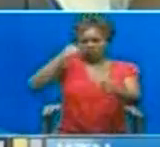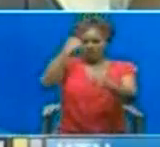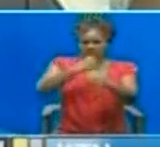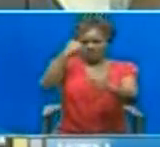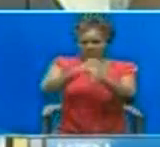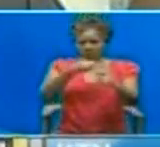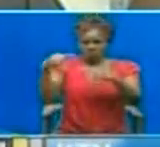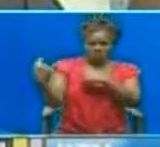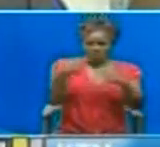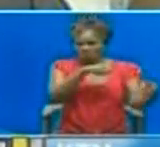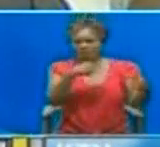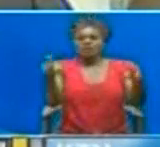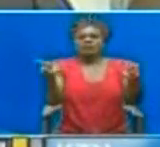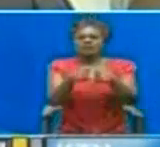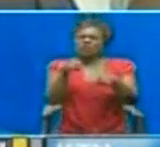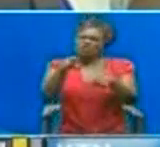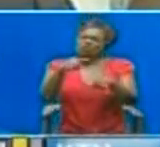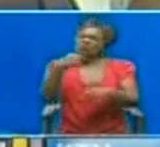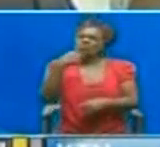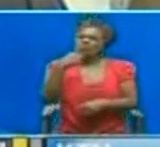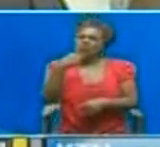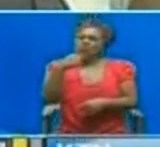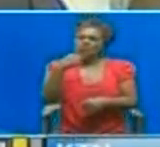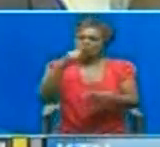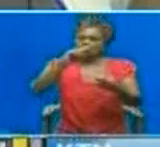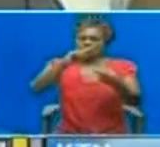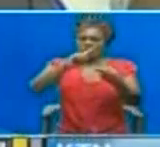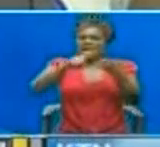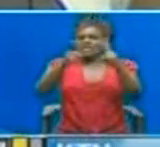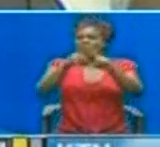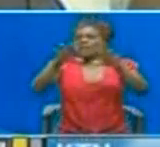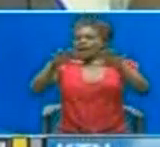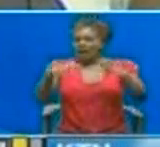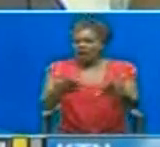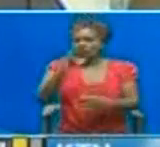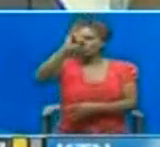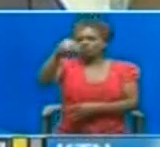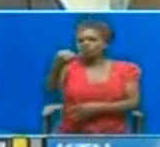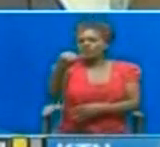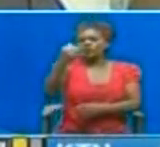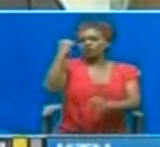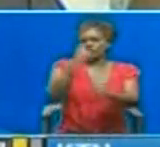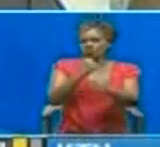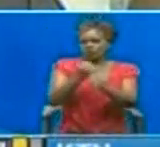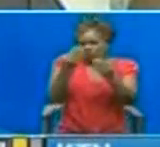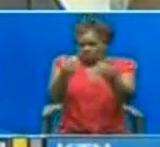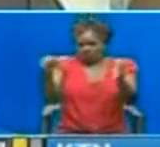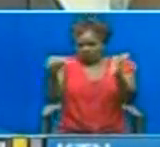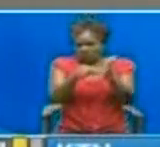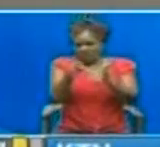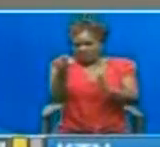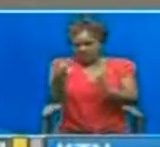disputes. How would you gauge the manner in which the Jubilee government is handling the situation so